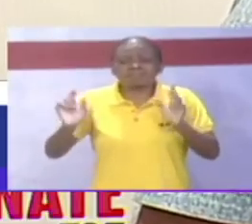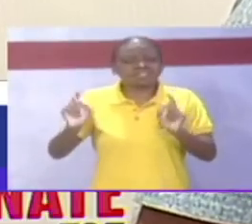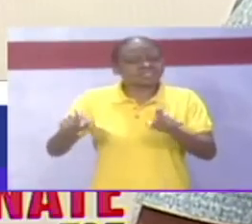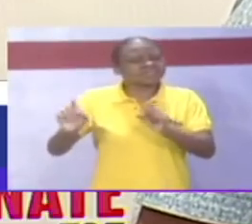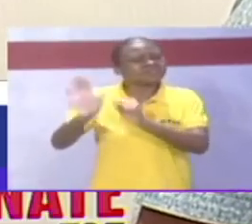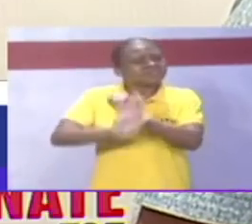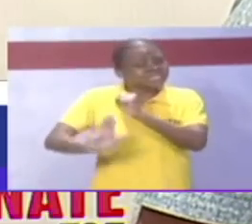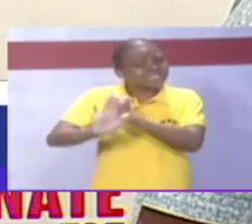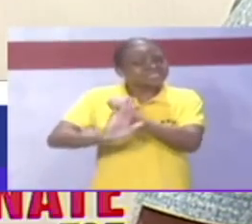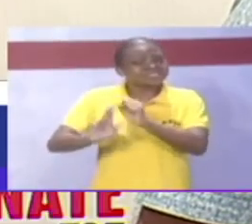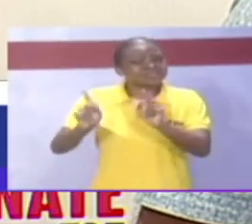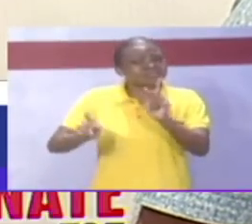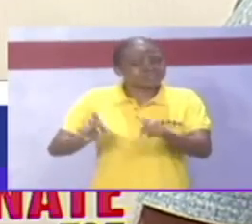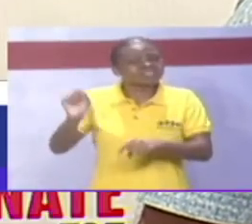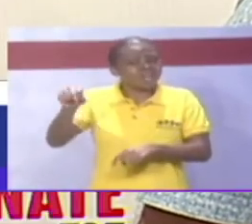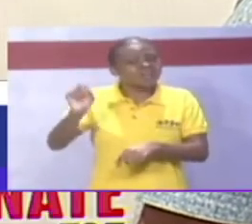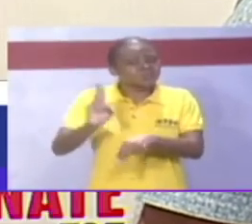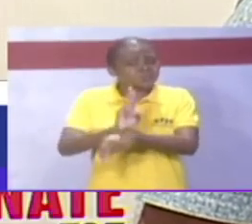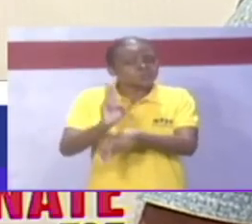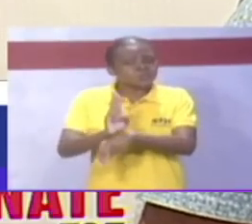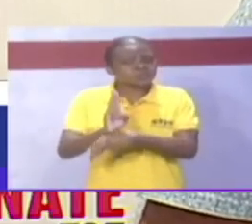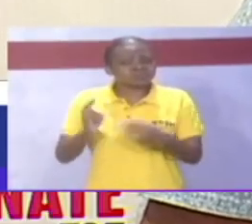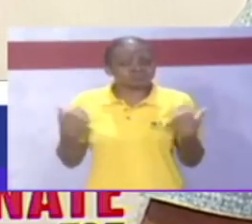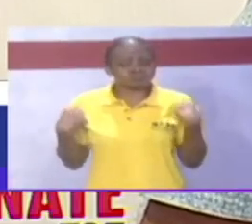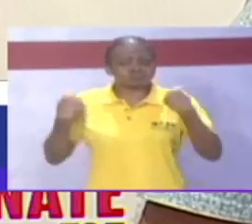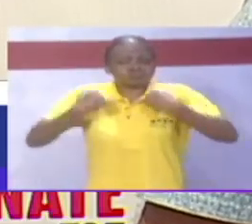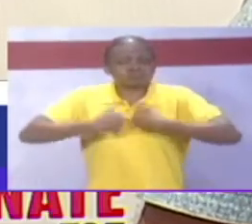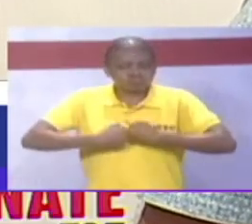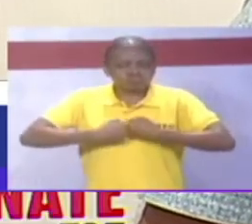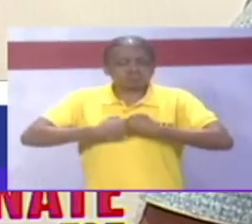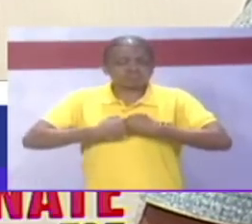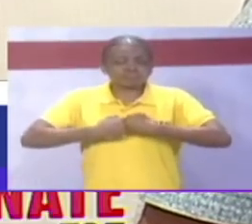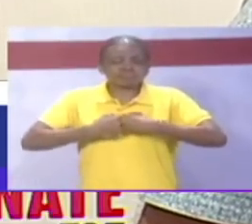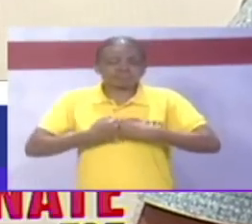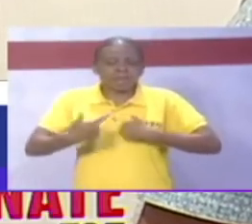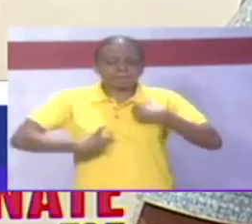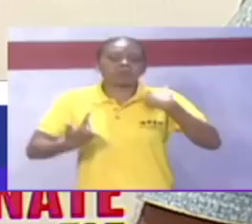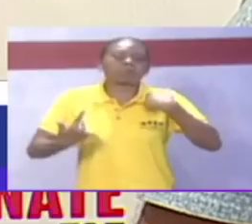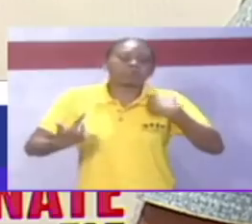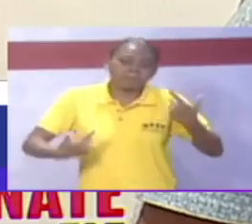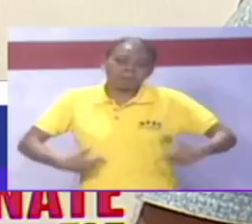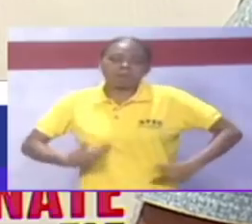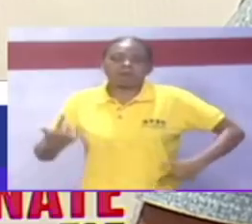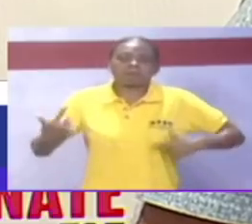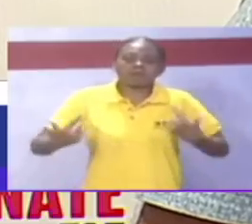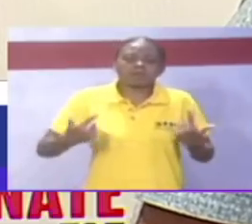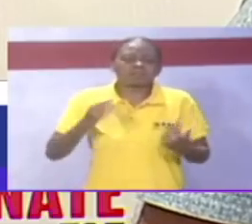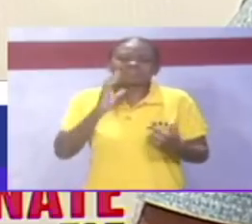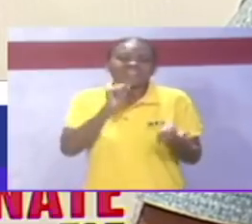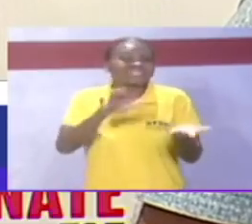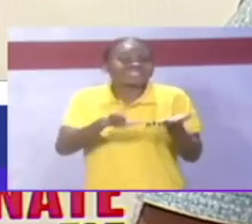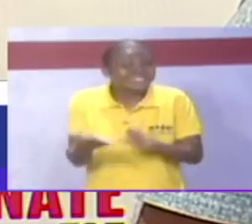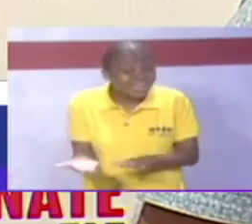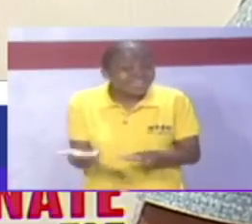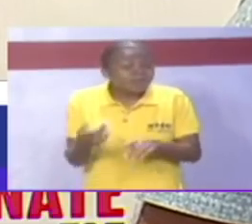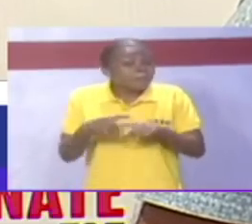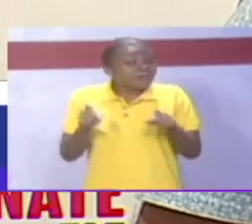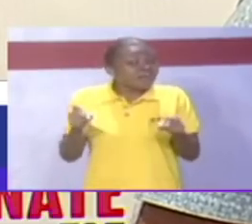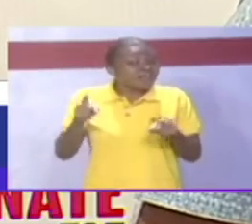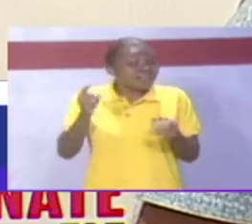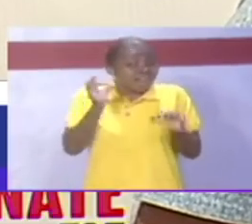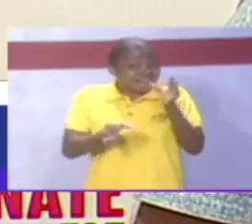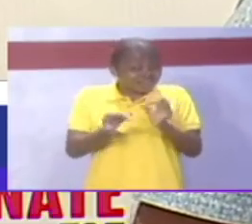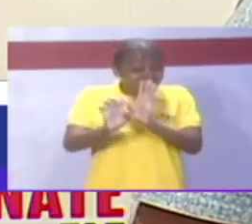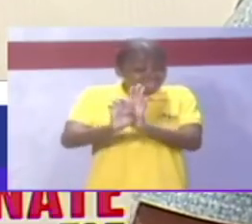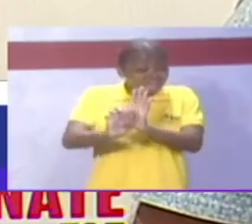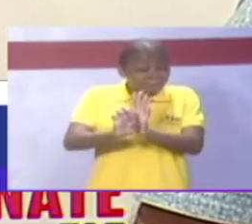all. Doesn't mean I won't get COVID again, but it probably won't kill me and I won't